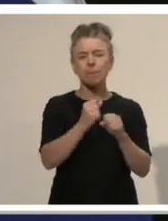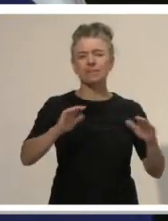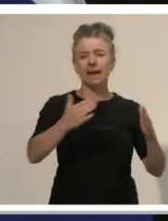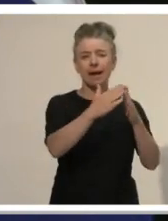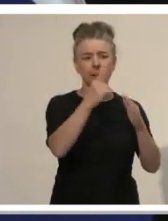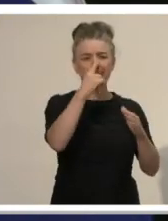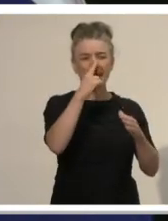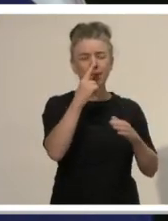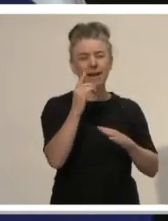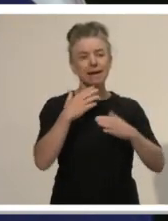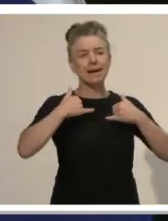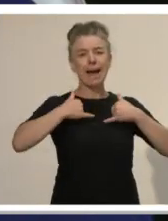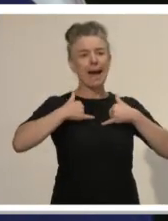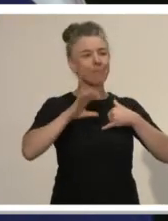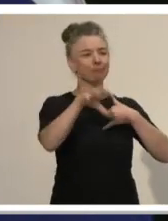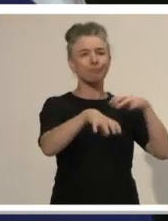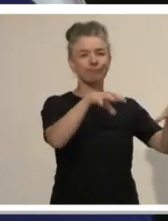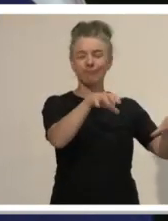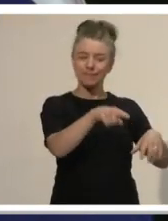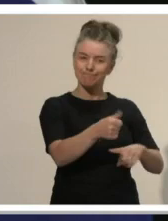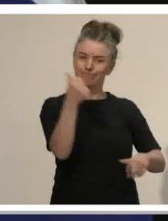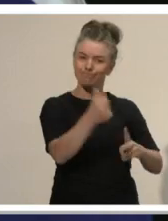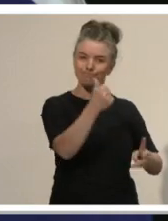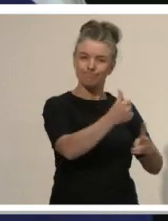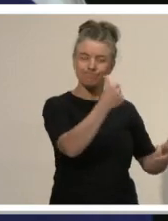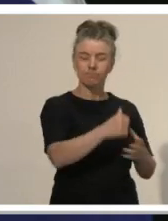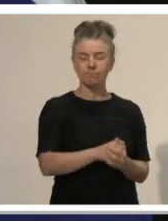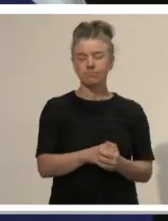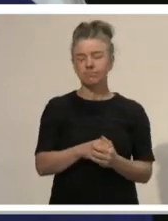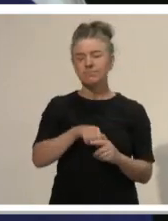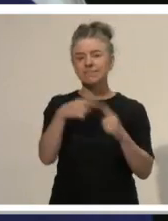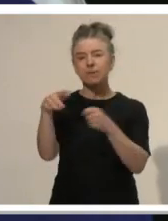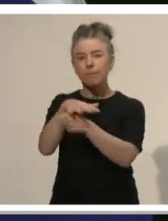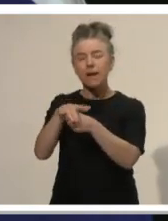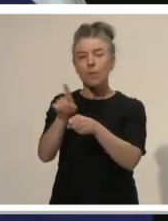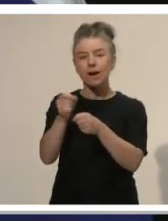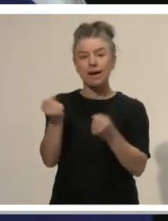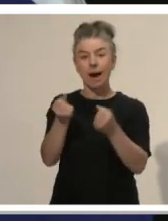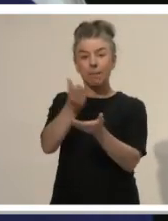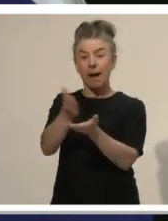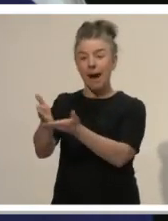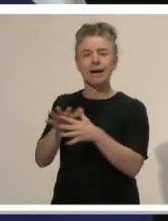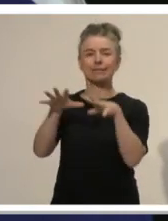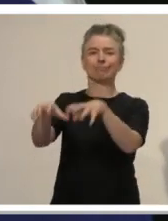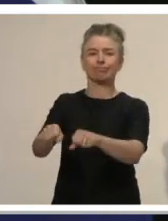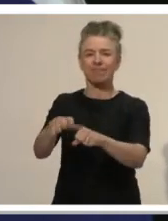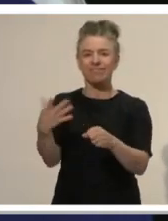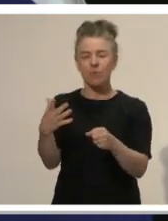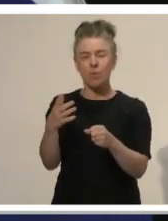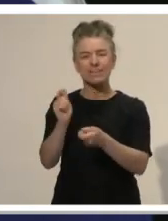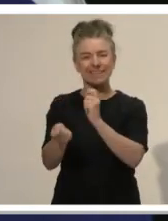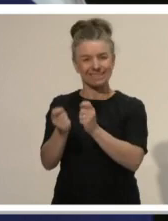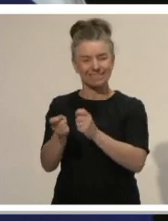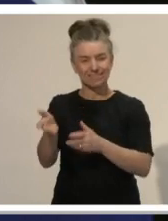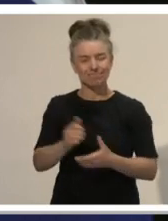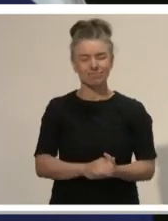Canterbury, they've requisitioned a car park for use as a community-based assessment centre. Coordination is a role not to be underestimated. It's